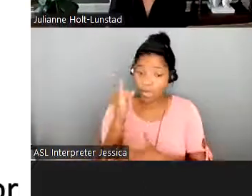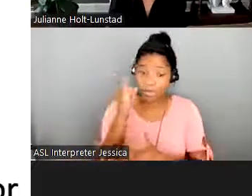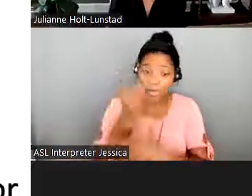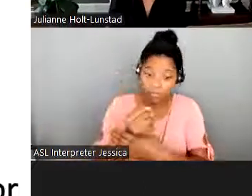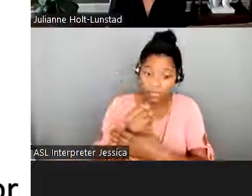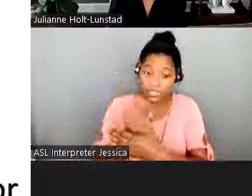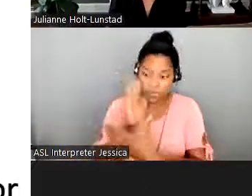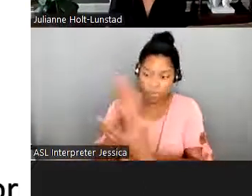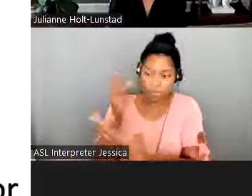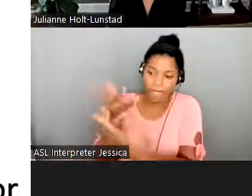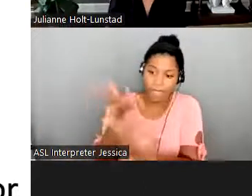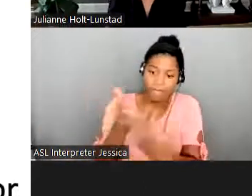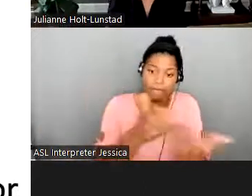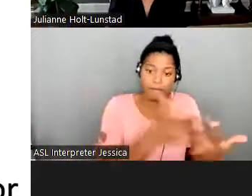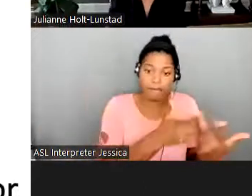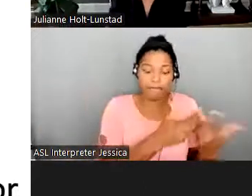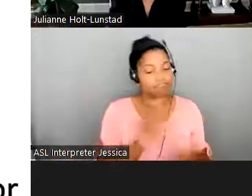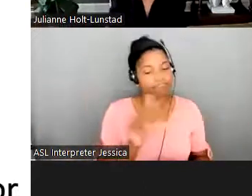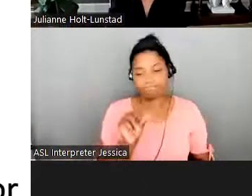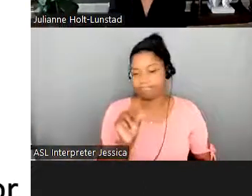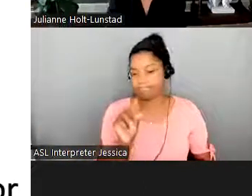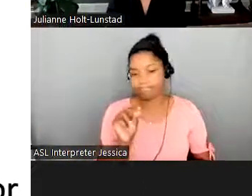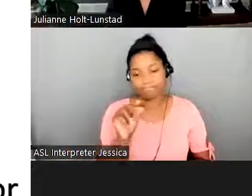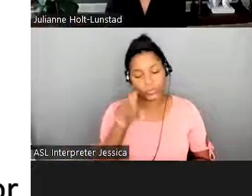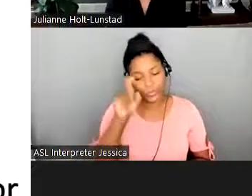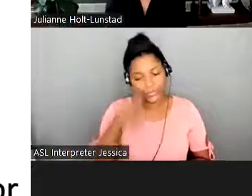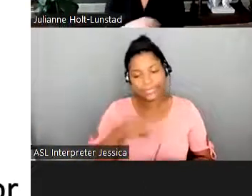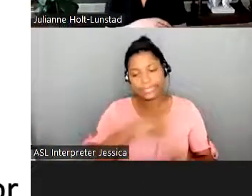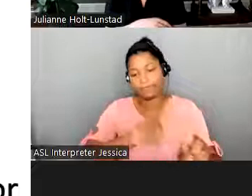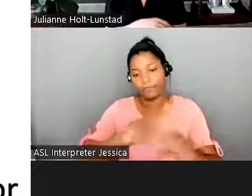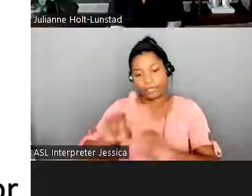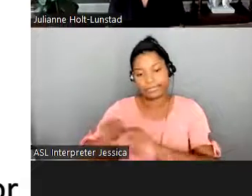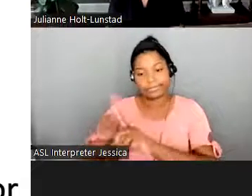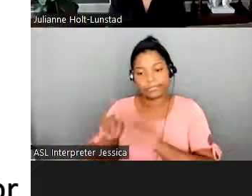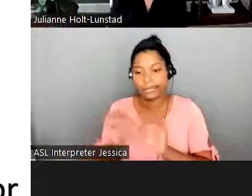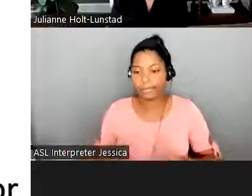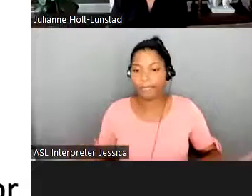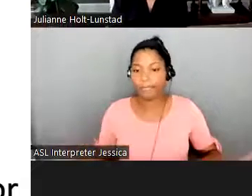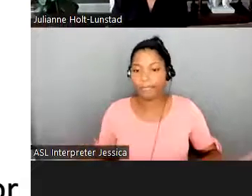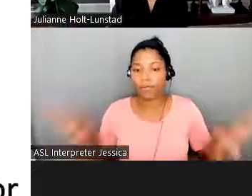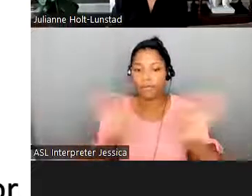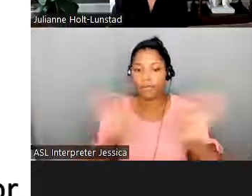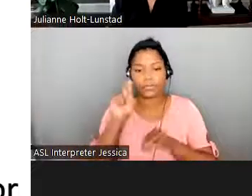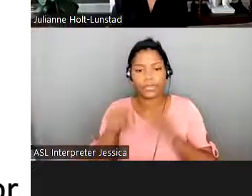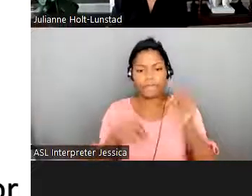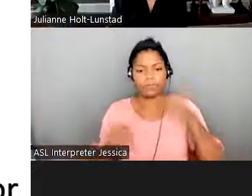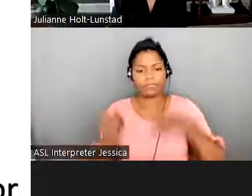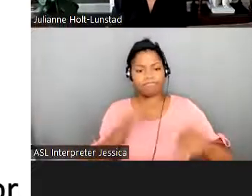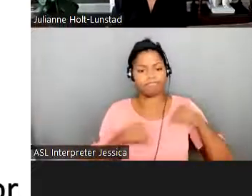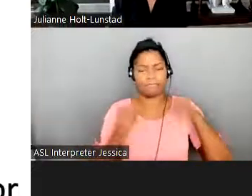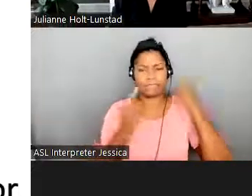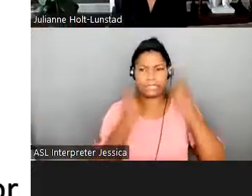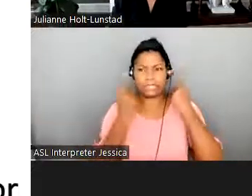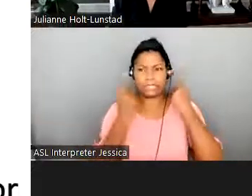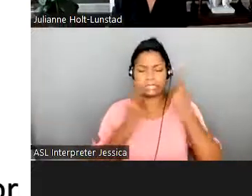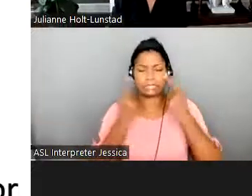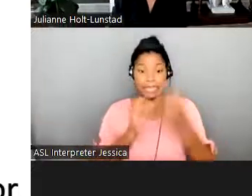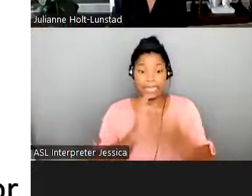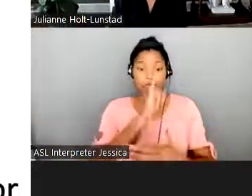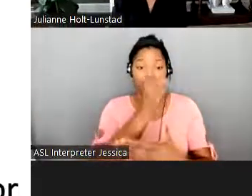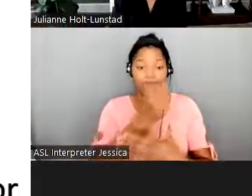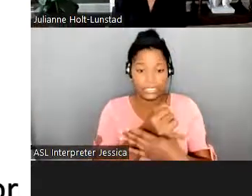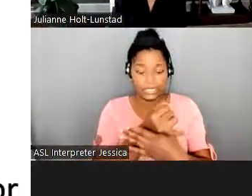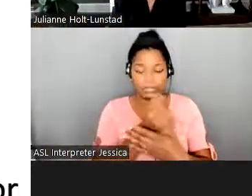loneliness or social isolation. And so we need to start thinking about tailoring interventions to suit the